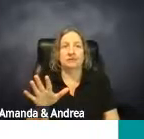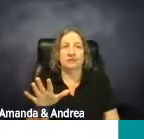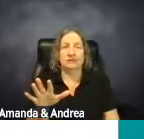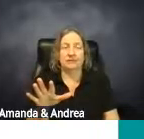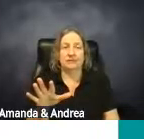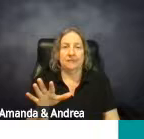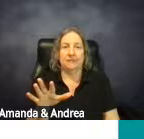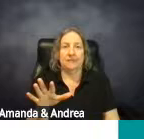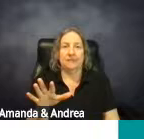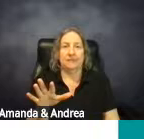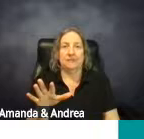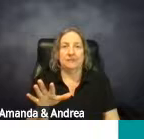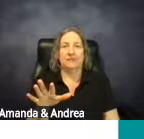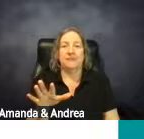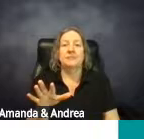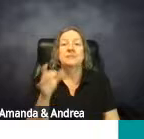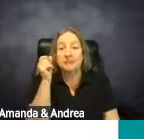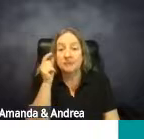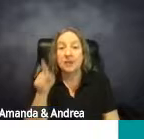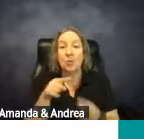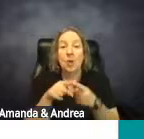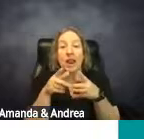888-503-6735, and state